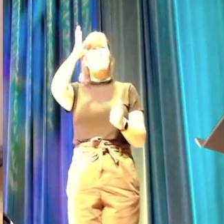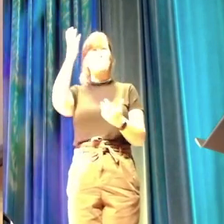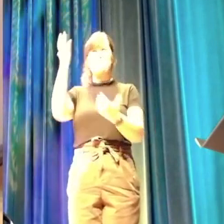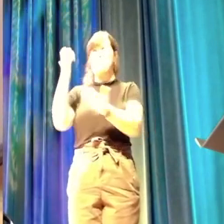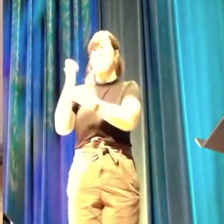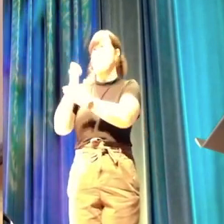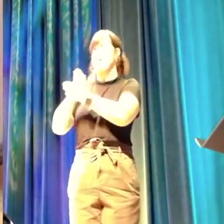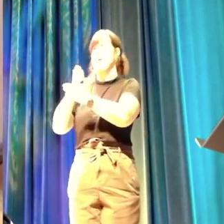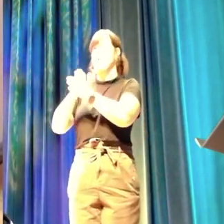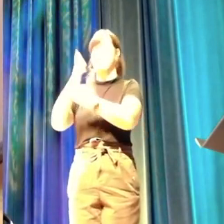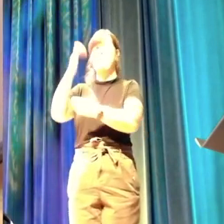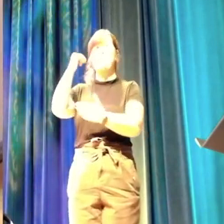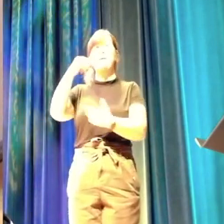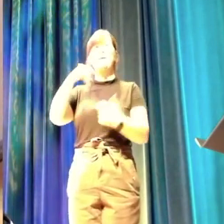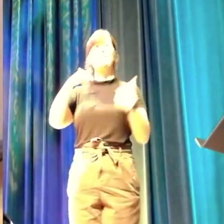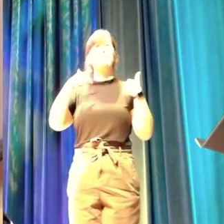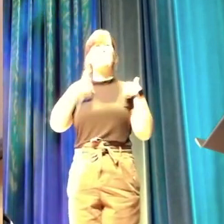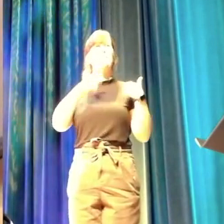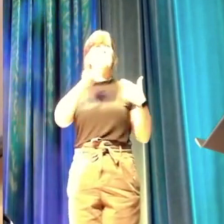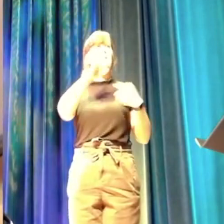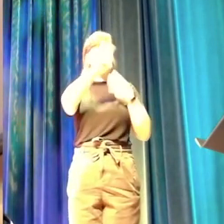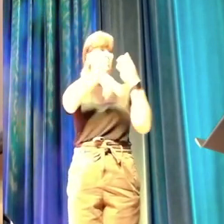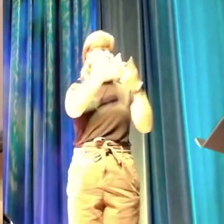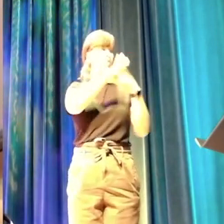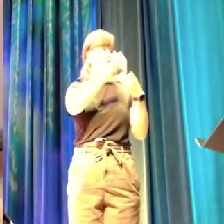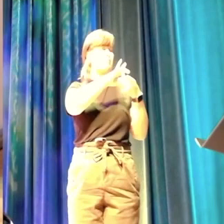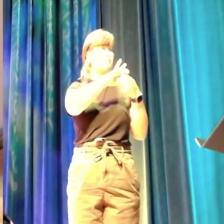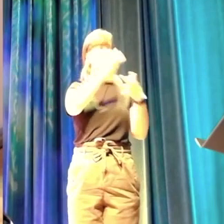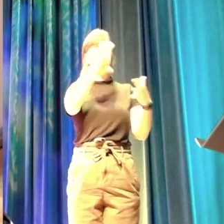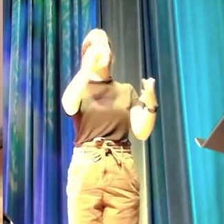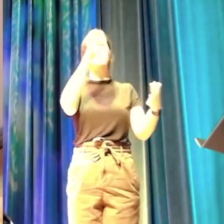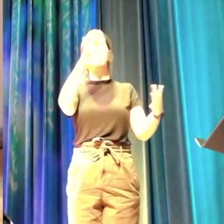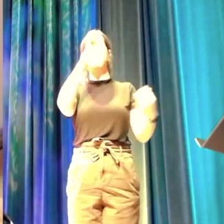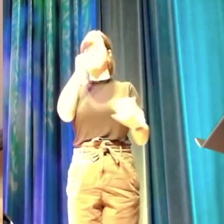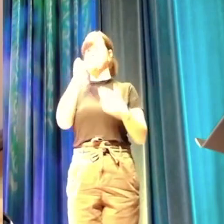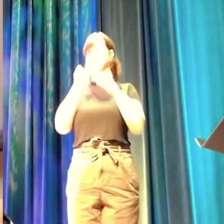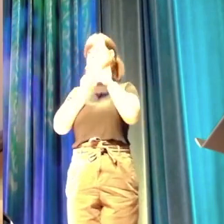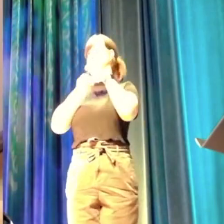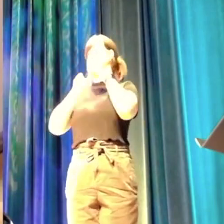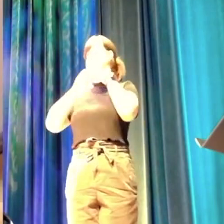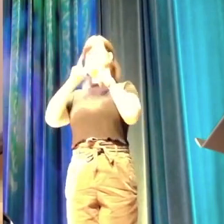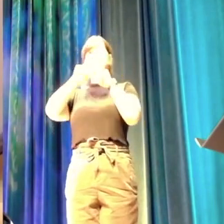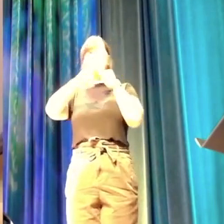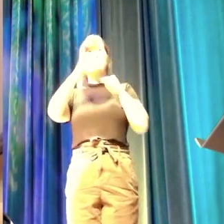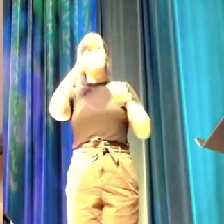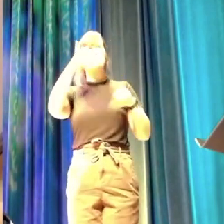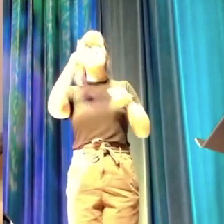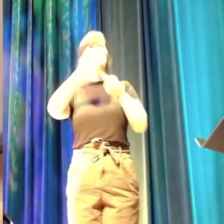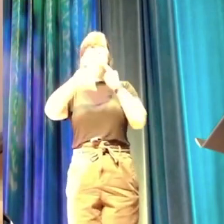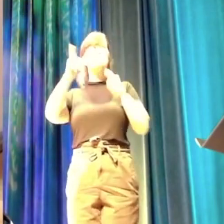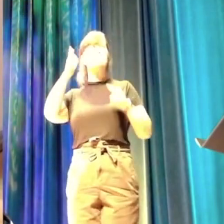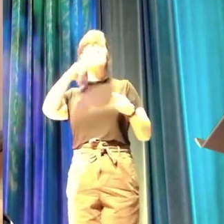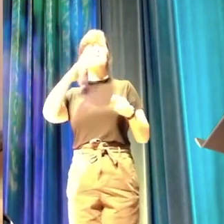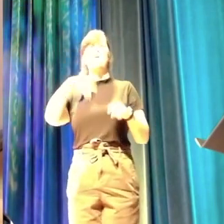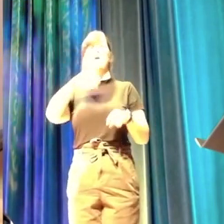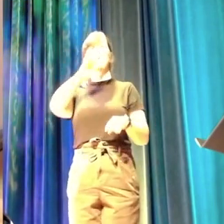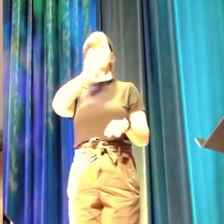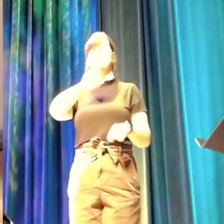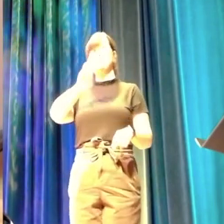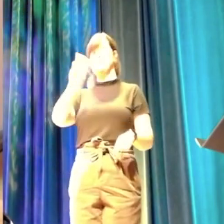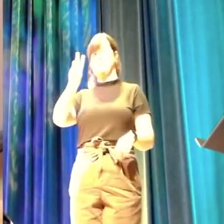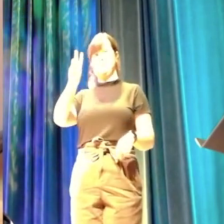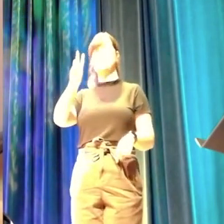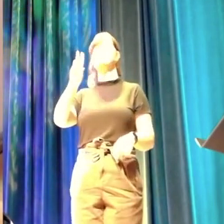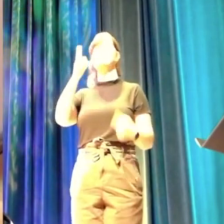I seemed to be losing my connection with the world and those around me. When I was 6 years old, the